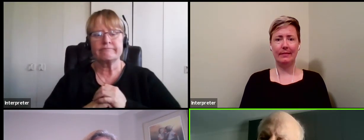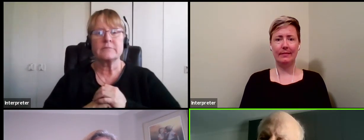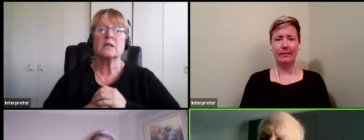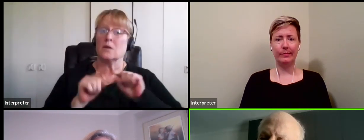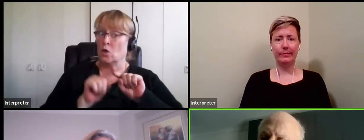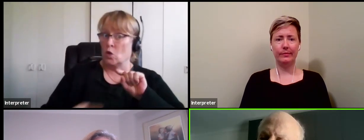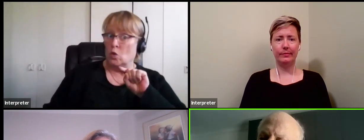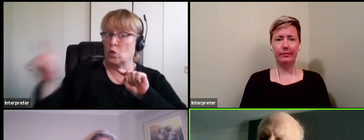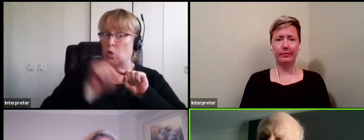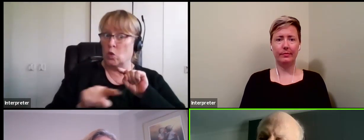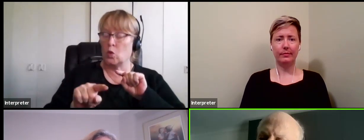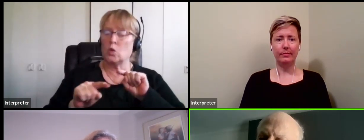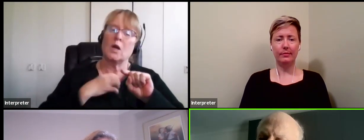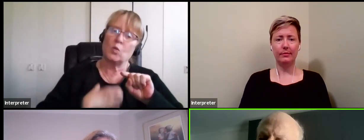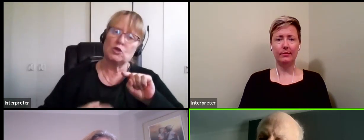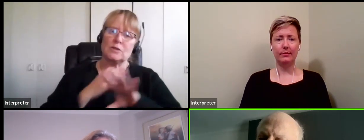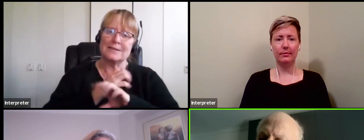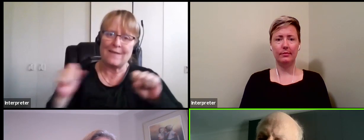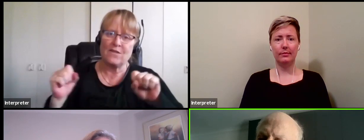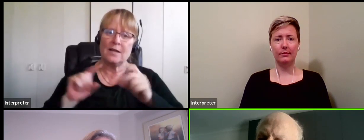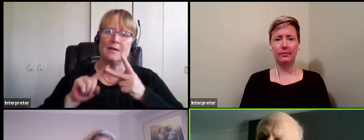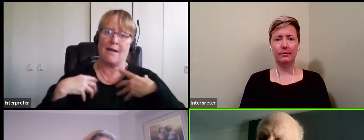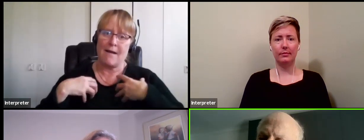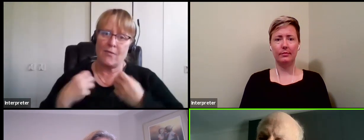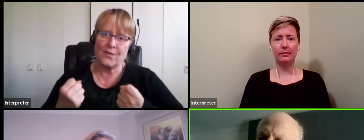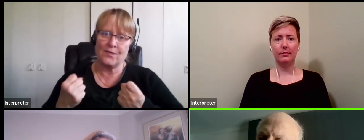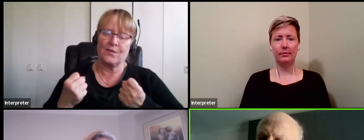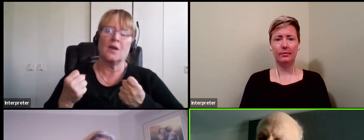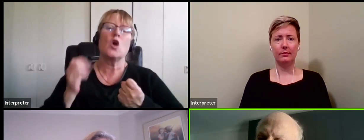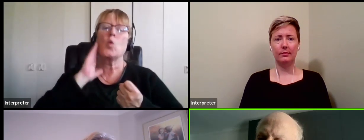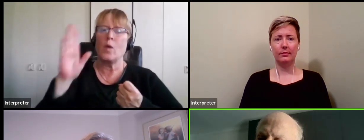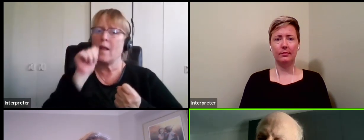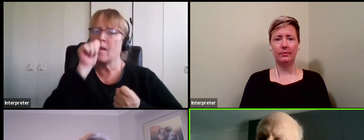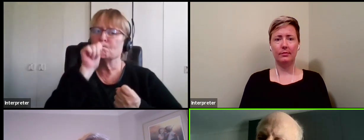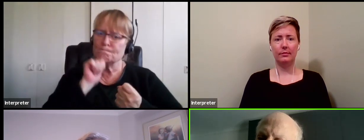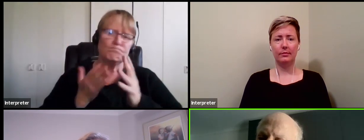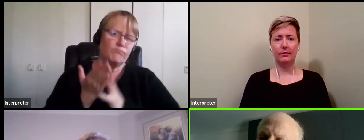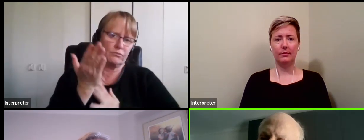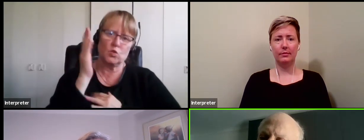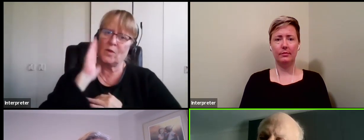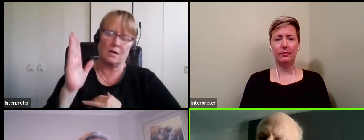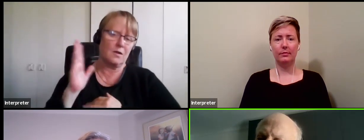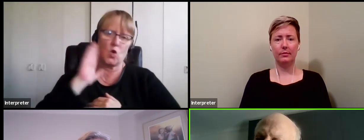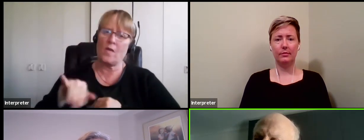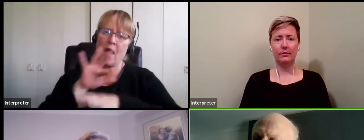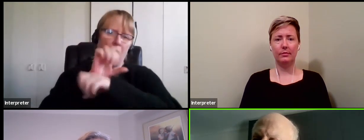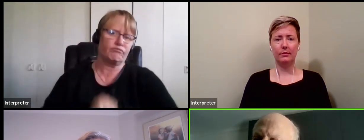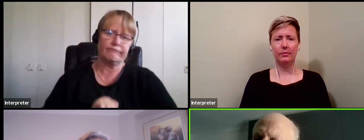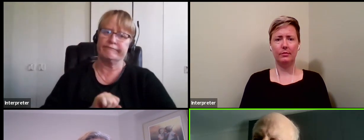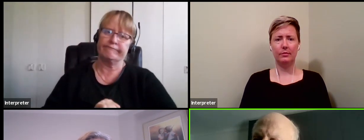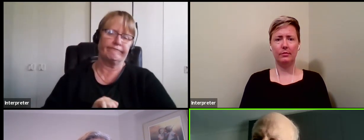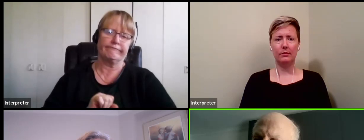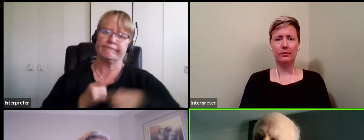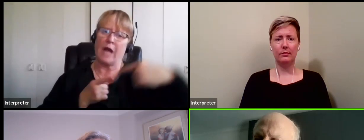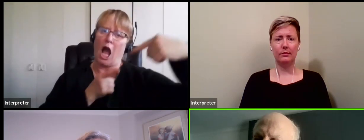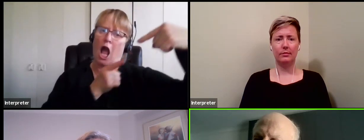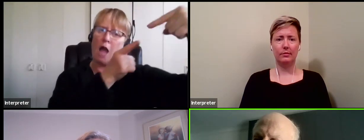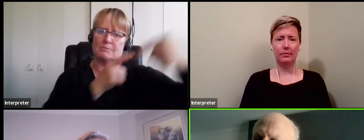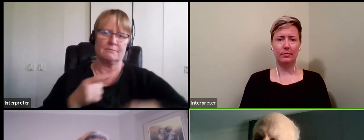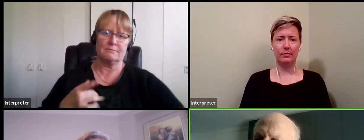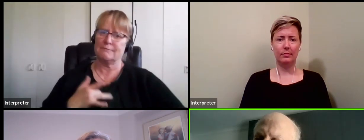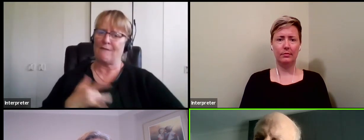everybody safety and health. We will get through this. We are used to uphill battles. They don't deter us.